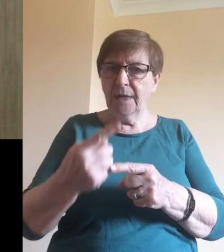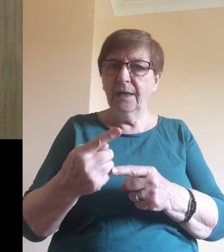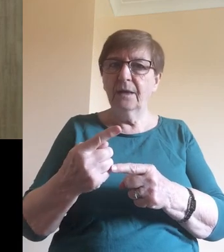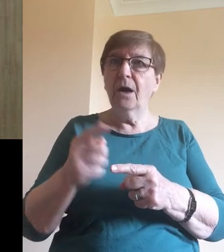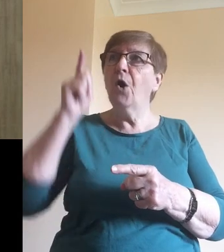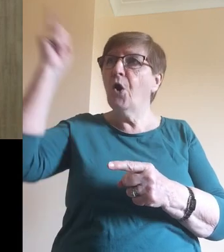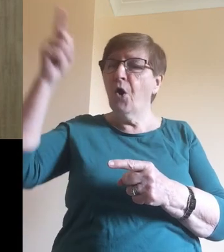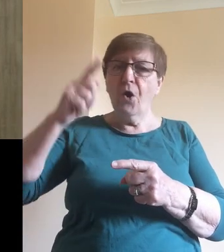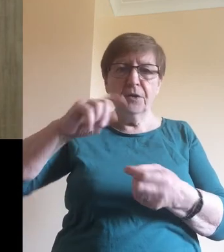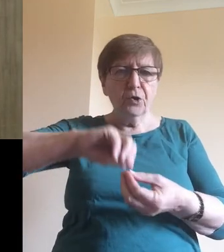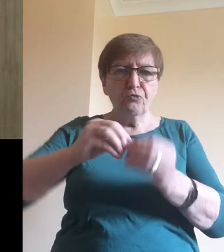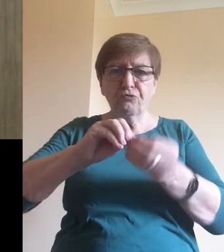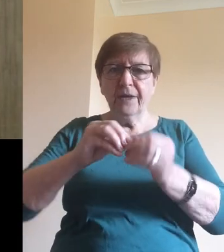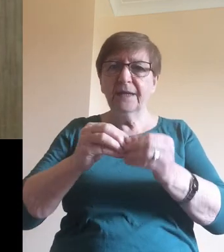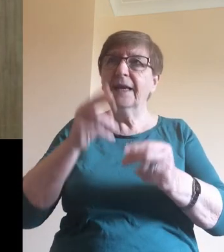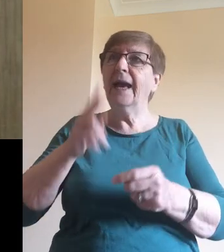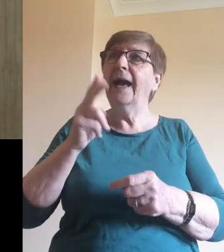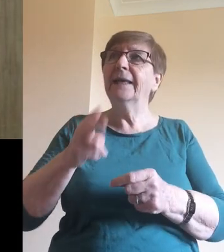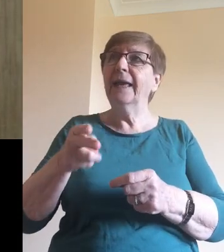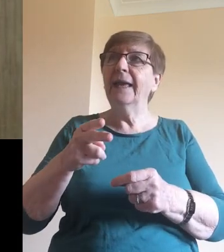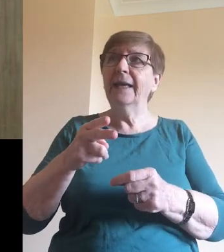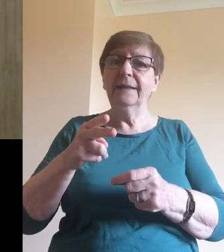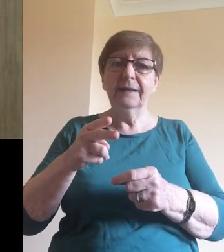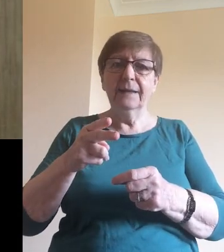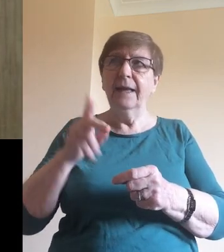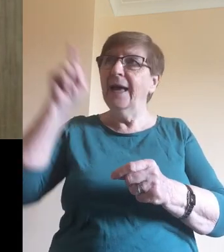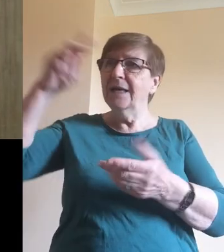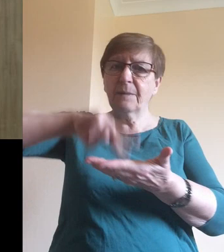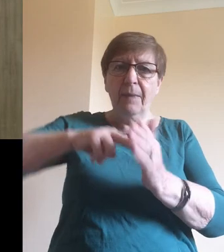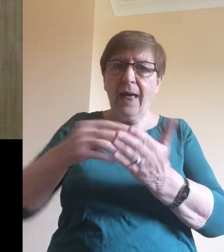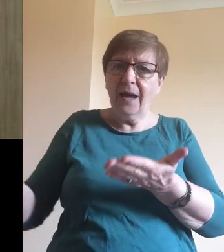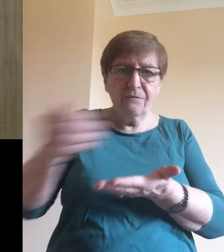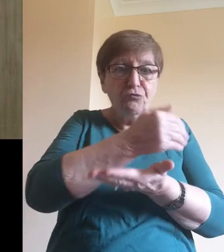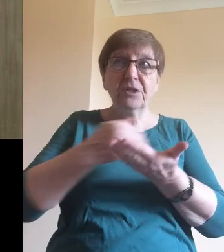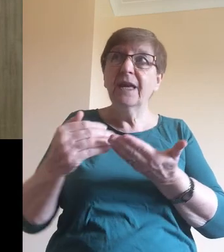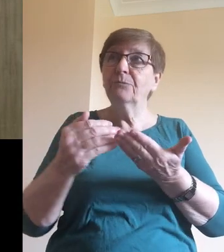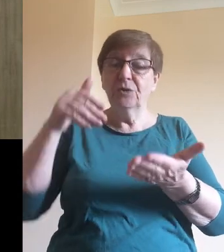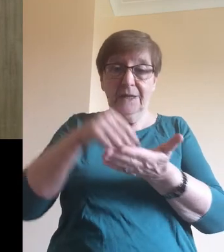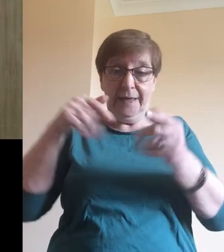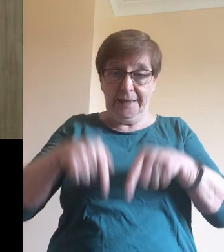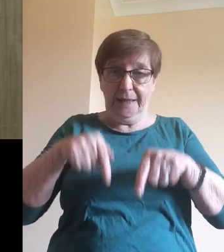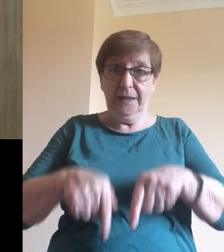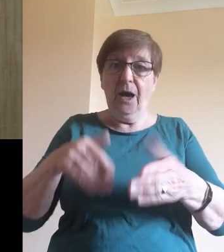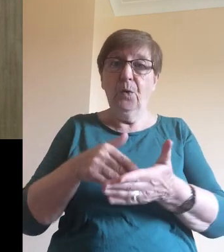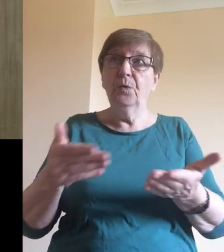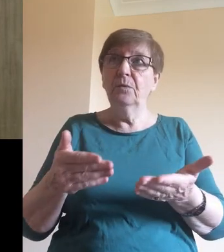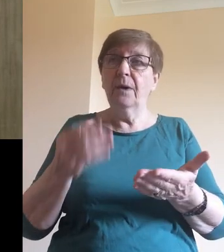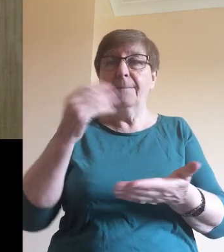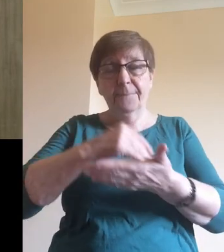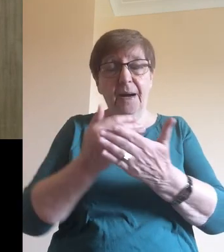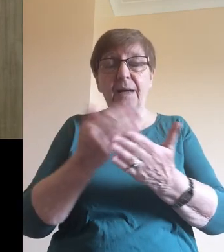God's recreation, his completing of the purposes of redemption, are both with us here and now, though only in part.